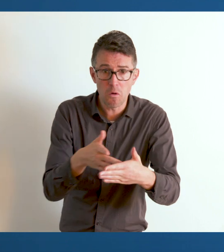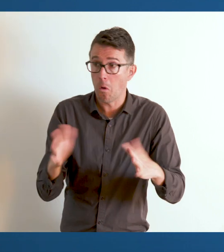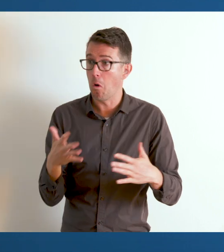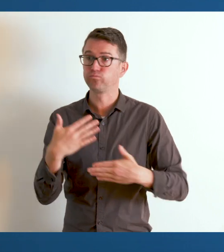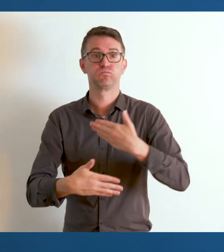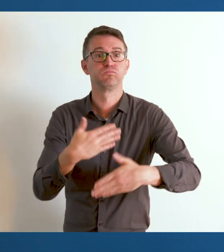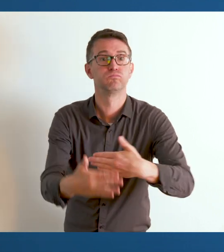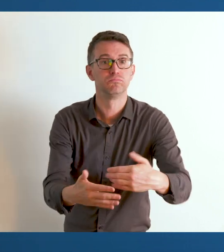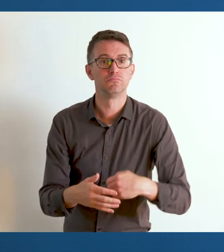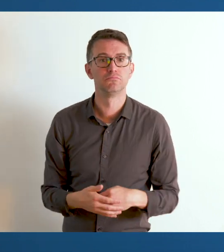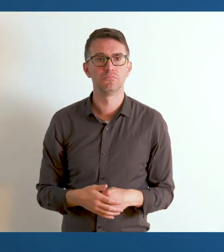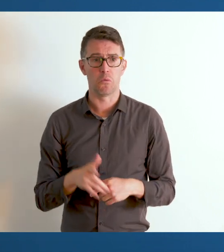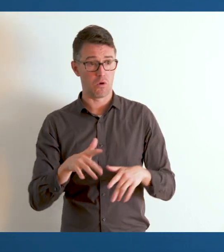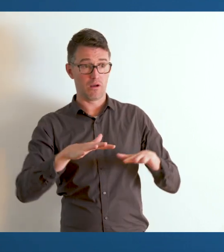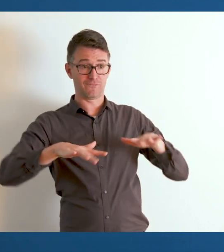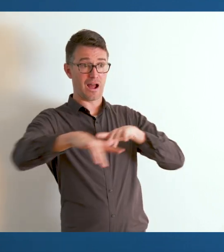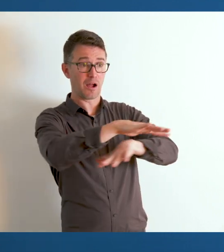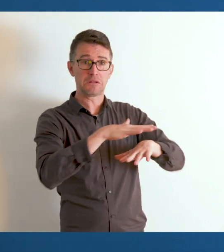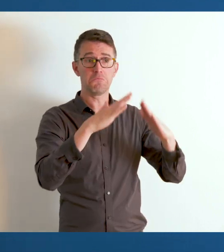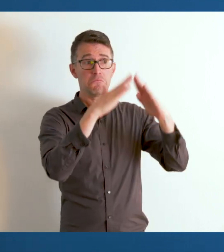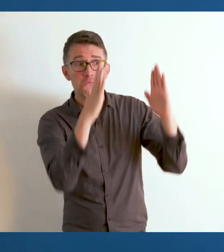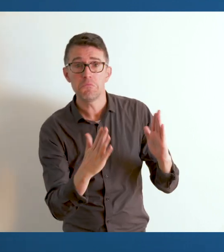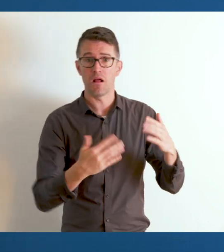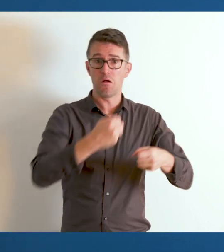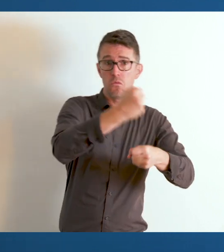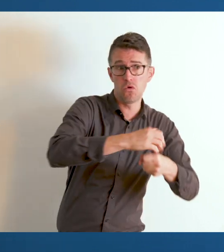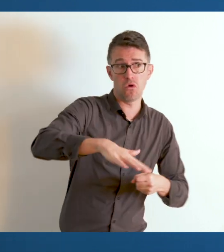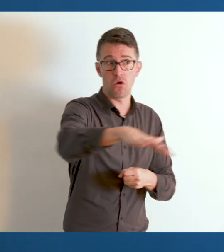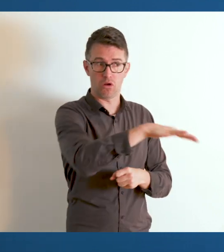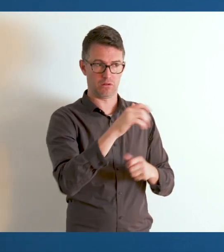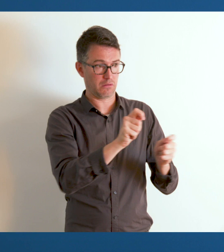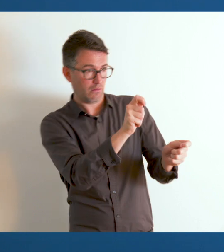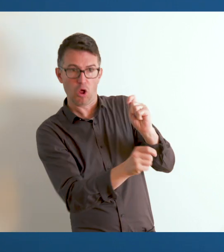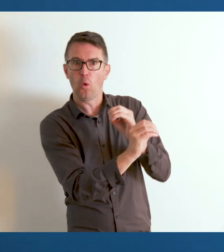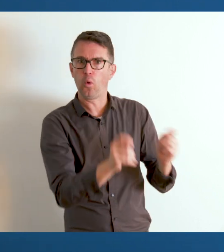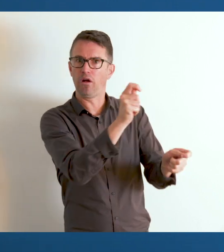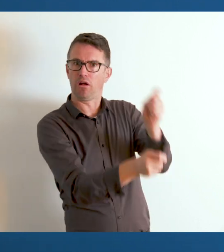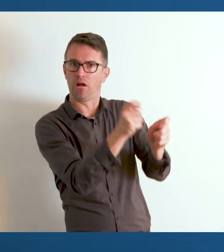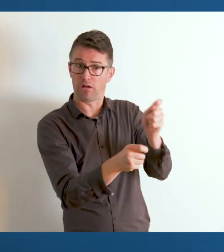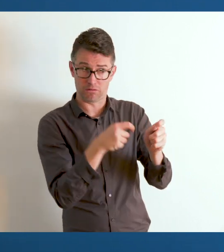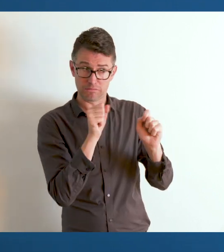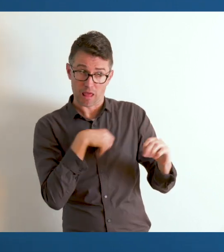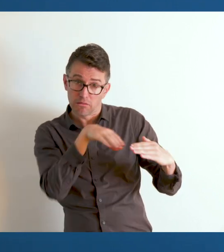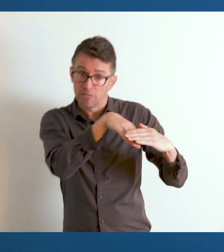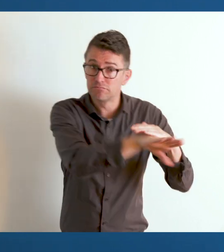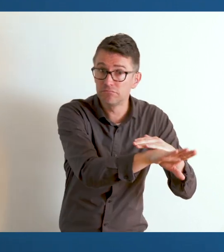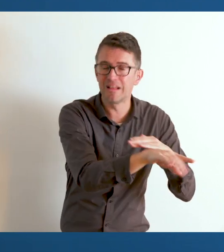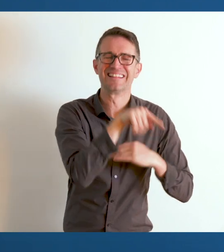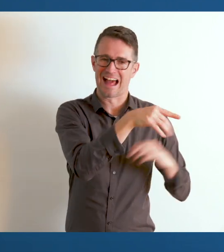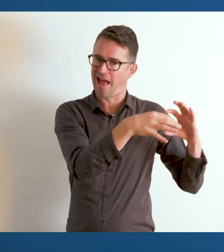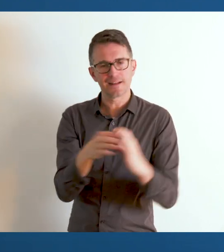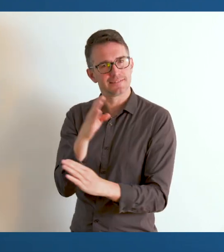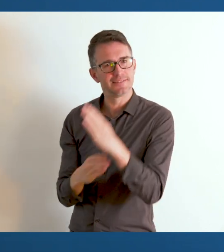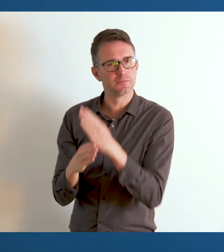that results in an inability to fully participate in society. That's what disability is. It's